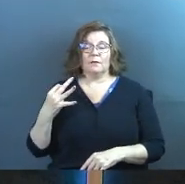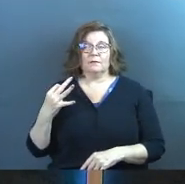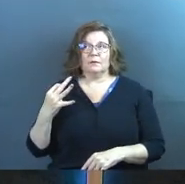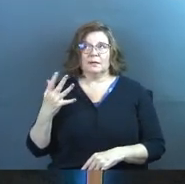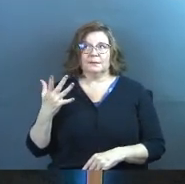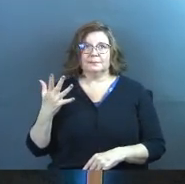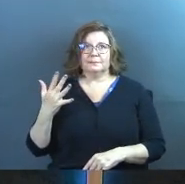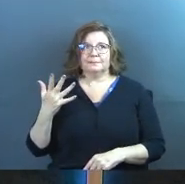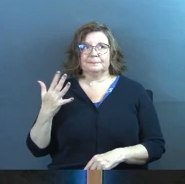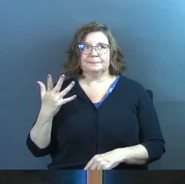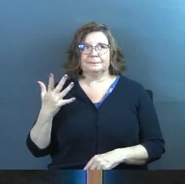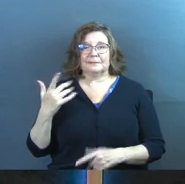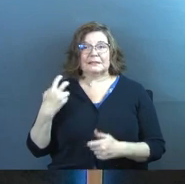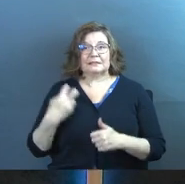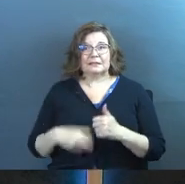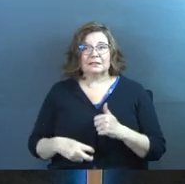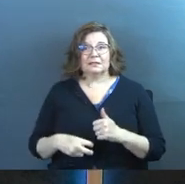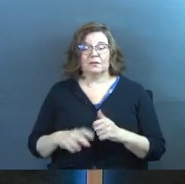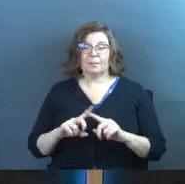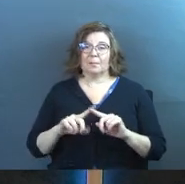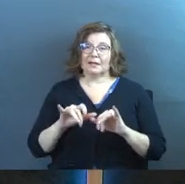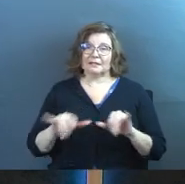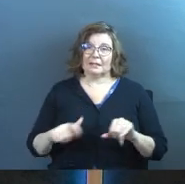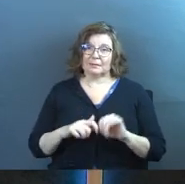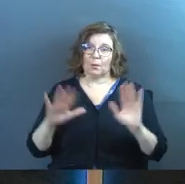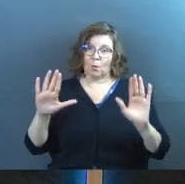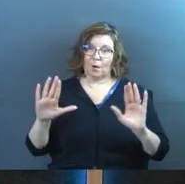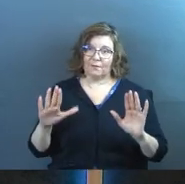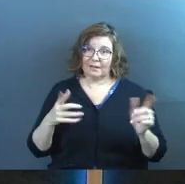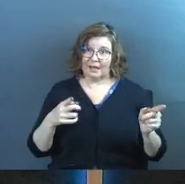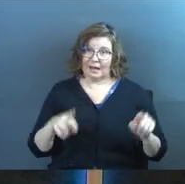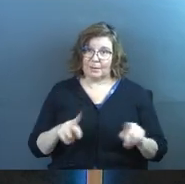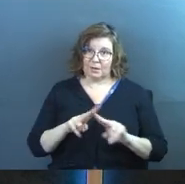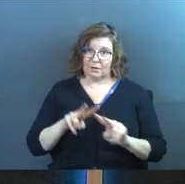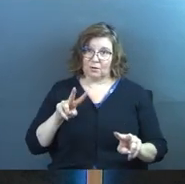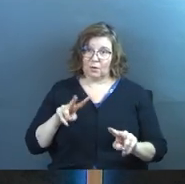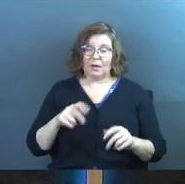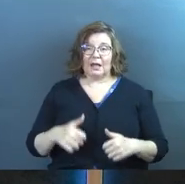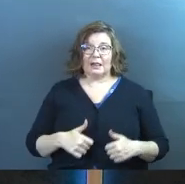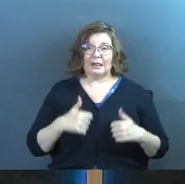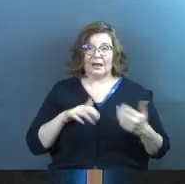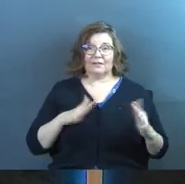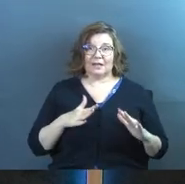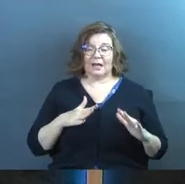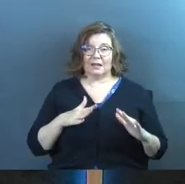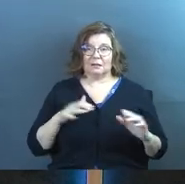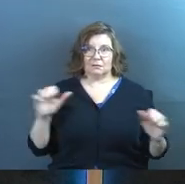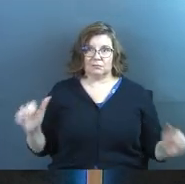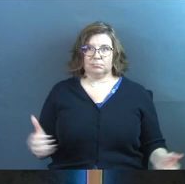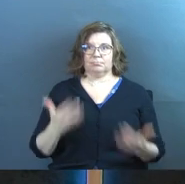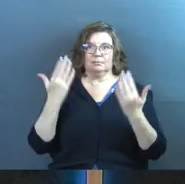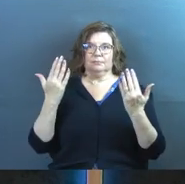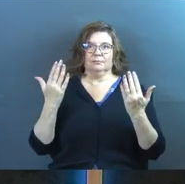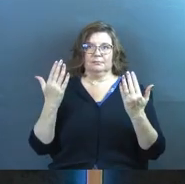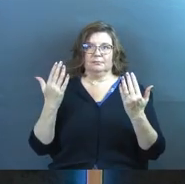one of the difficult and yet wonderful things that happens at a funeral is life and death just come front and